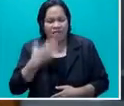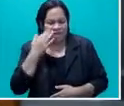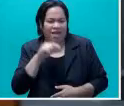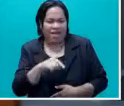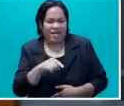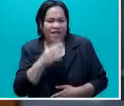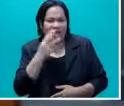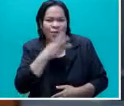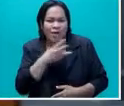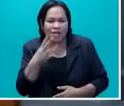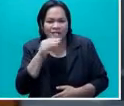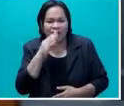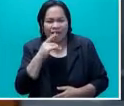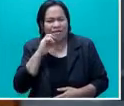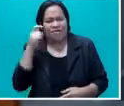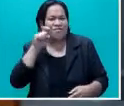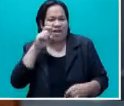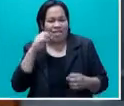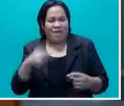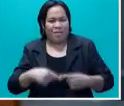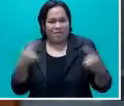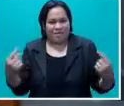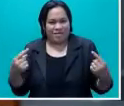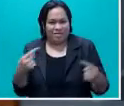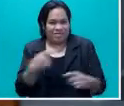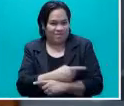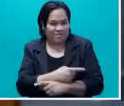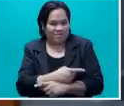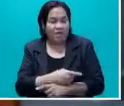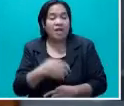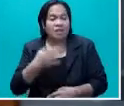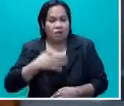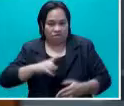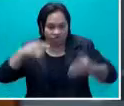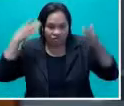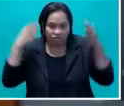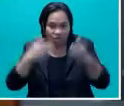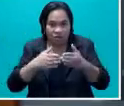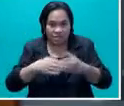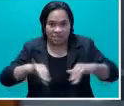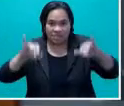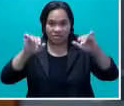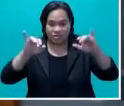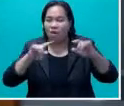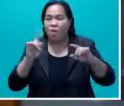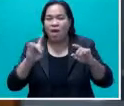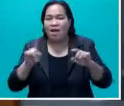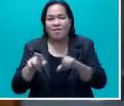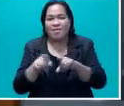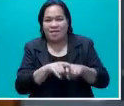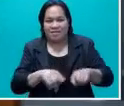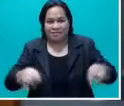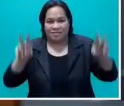statement rather ironical. Therefore, in my response, I will focus on the issue and concept of democracy,